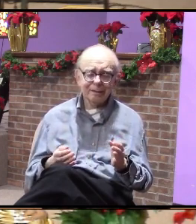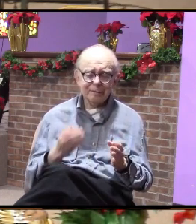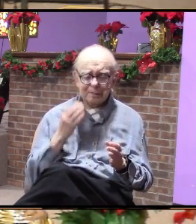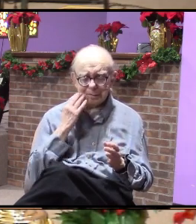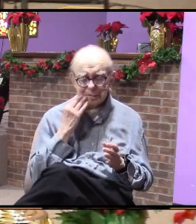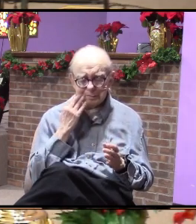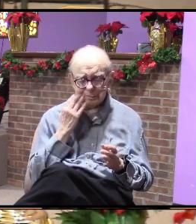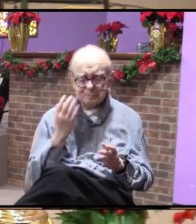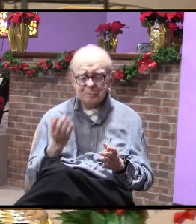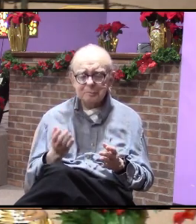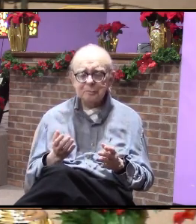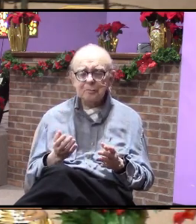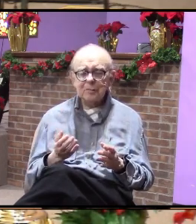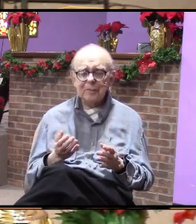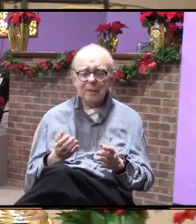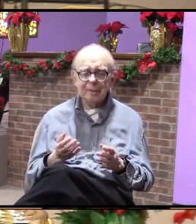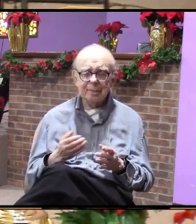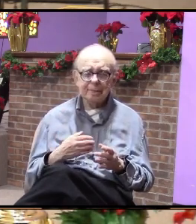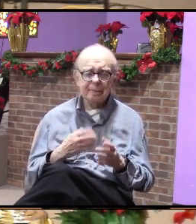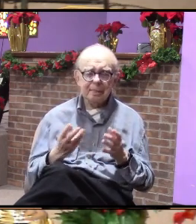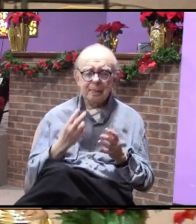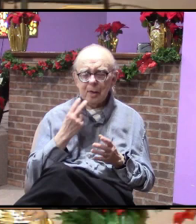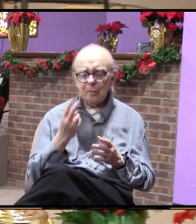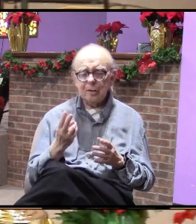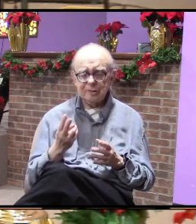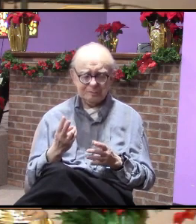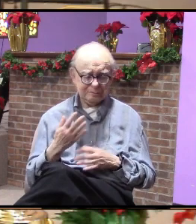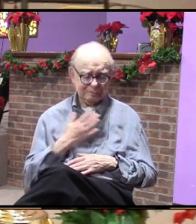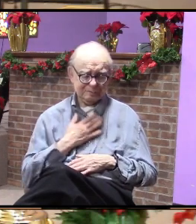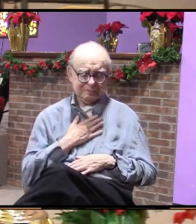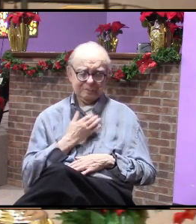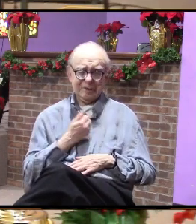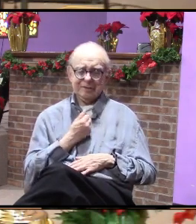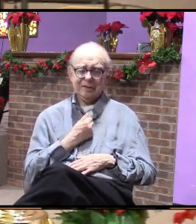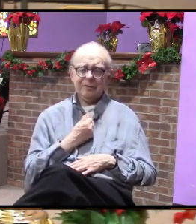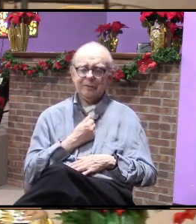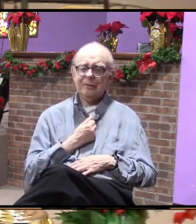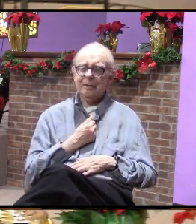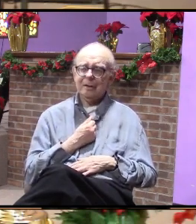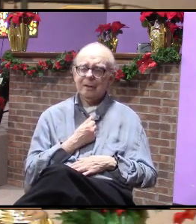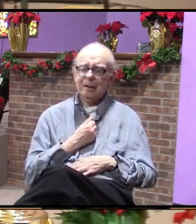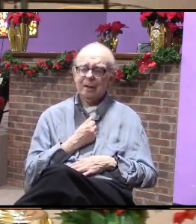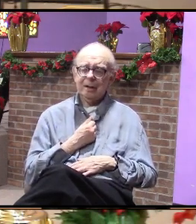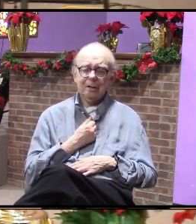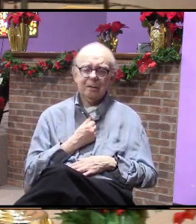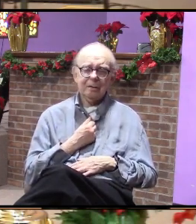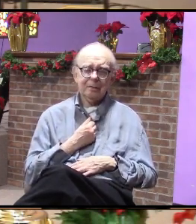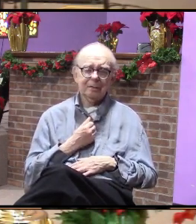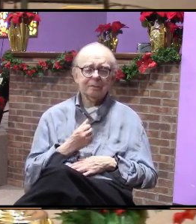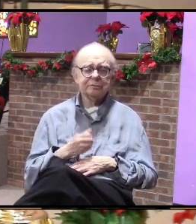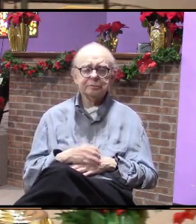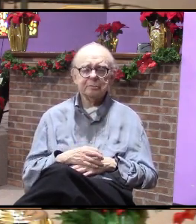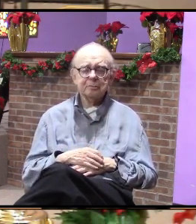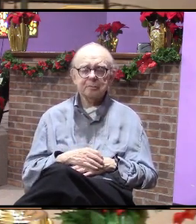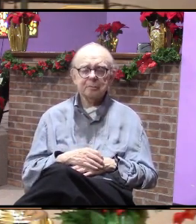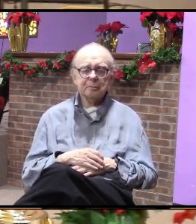know? I want to watch it for myself. But no, it don't happen.